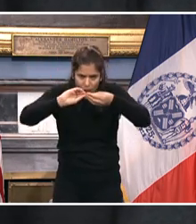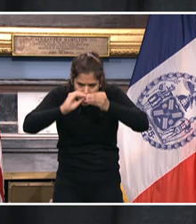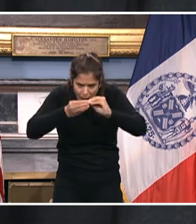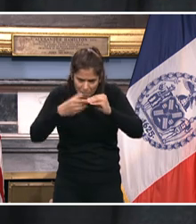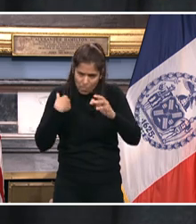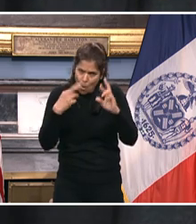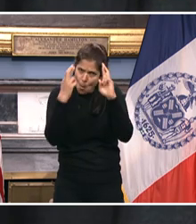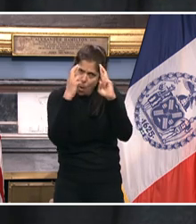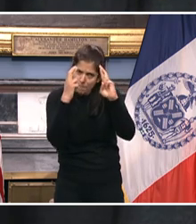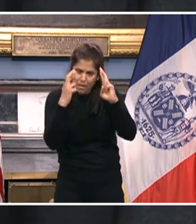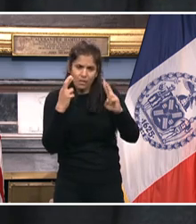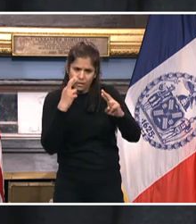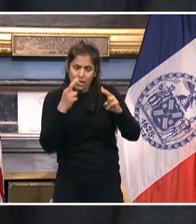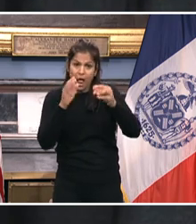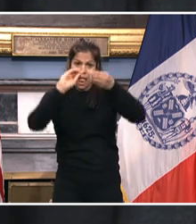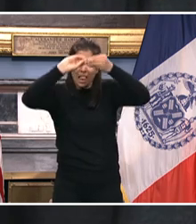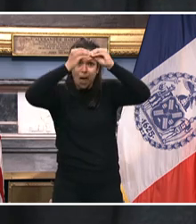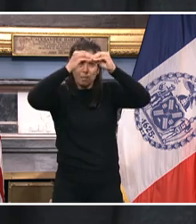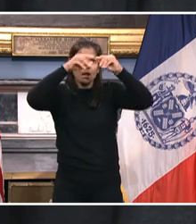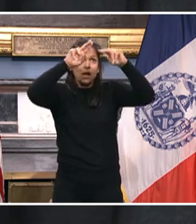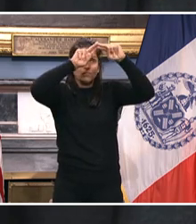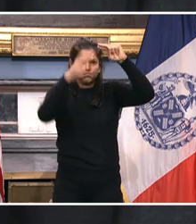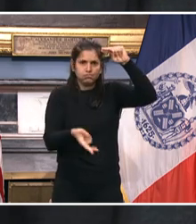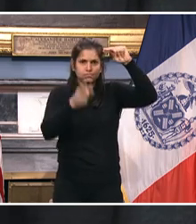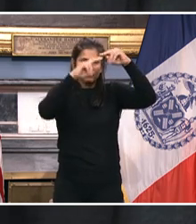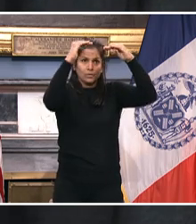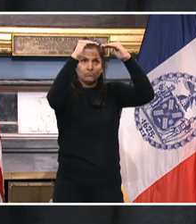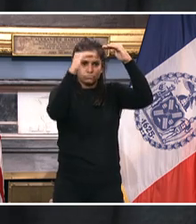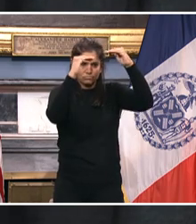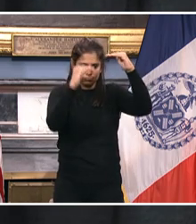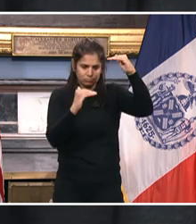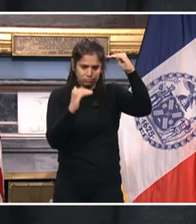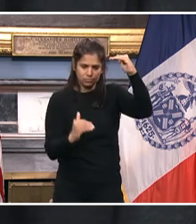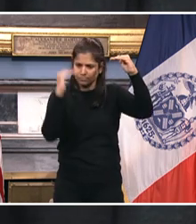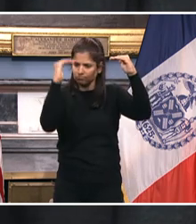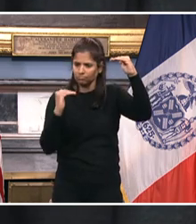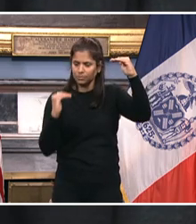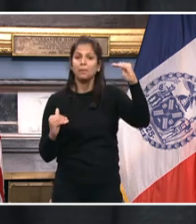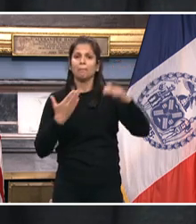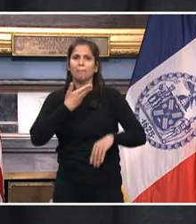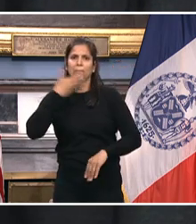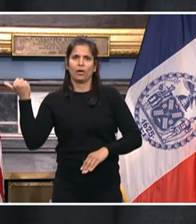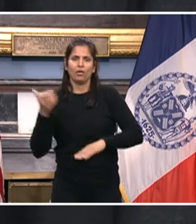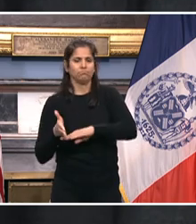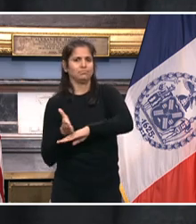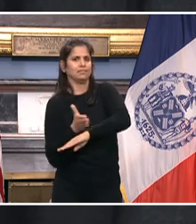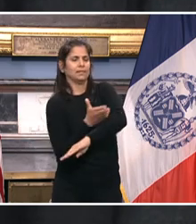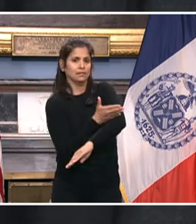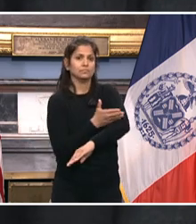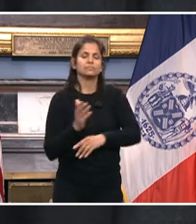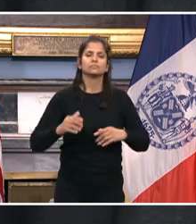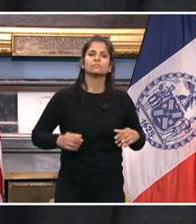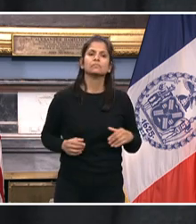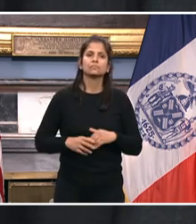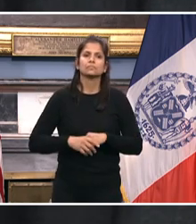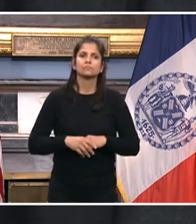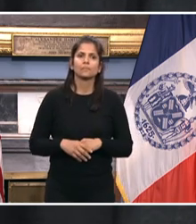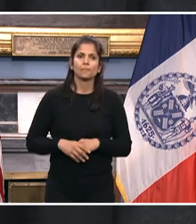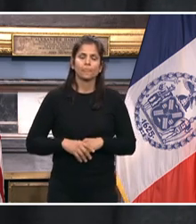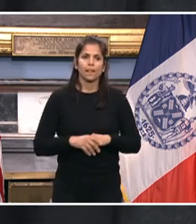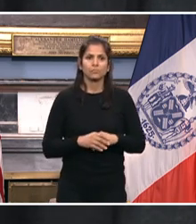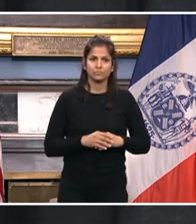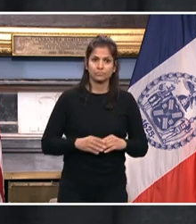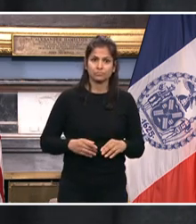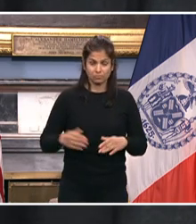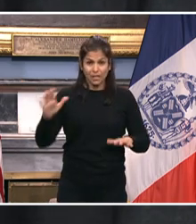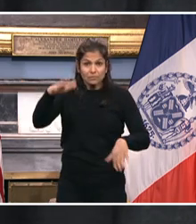we have to prove that we're still able to drive down cases. So you wouldn't want a situation where you say, okay, we lighten up a little bit, and then suddenly there's